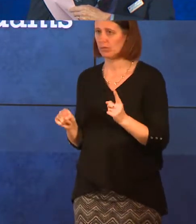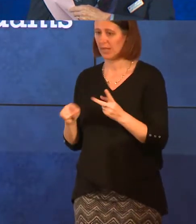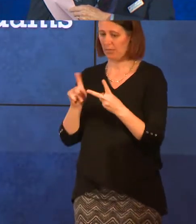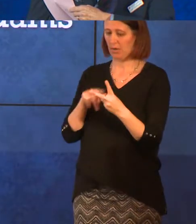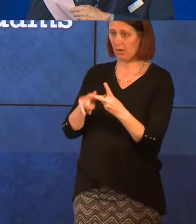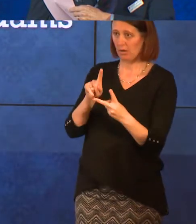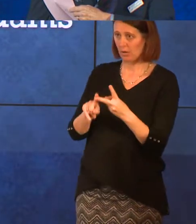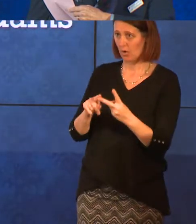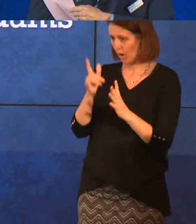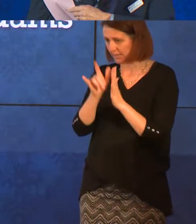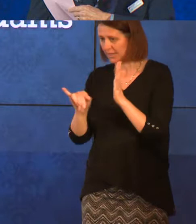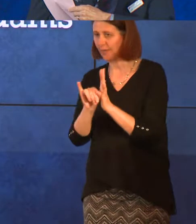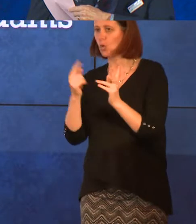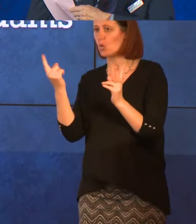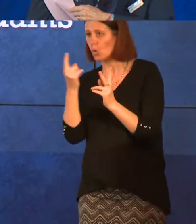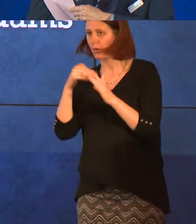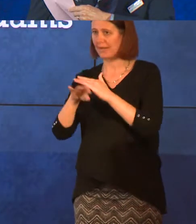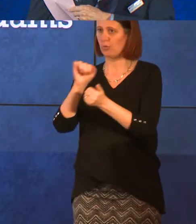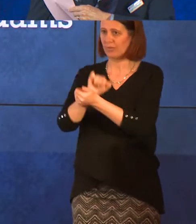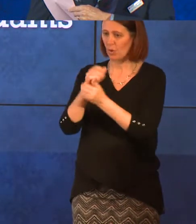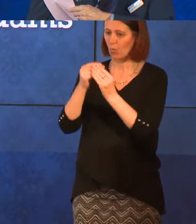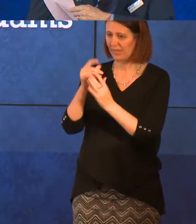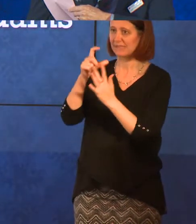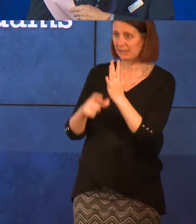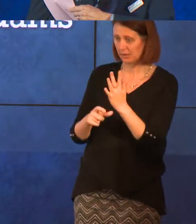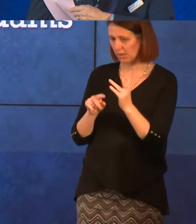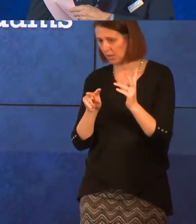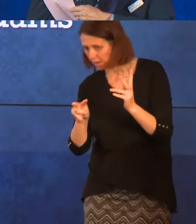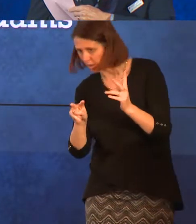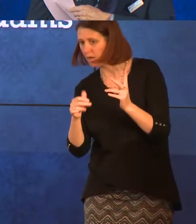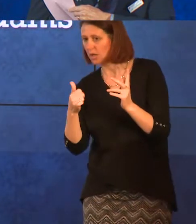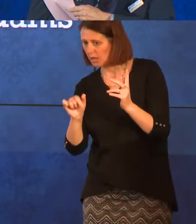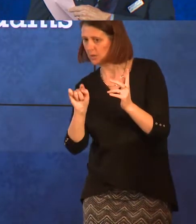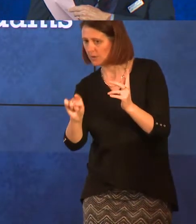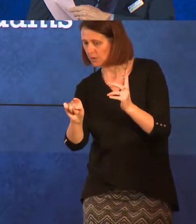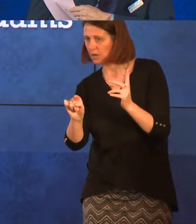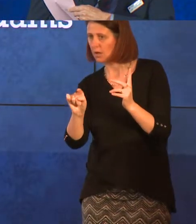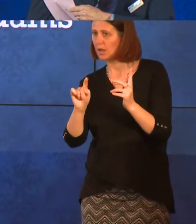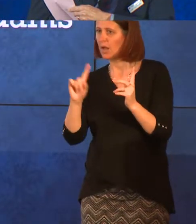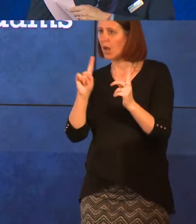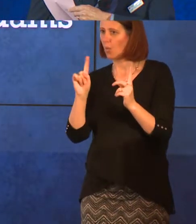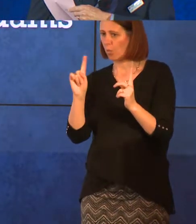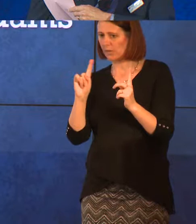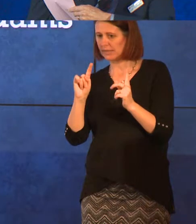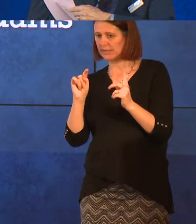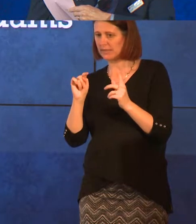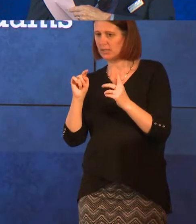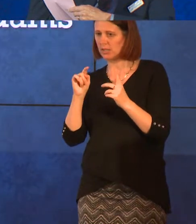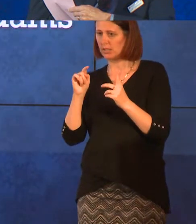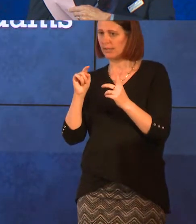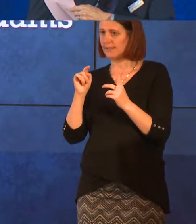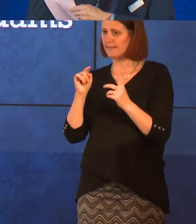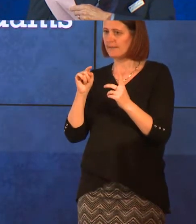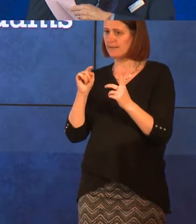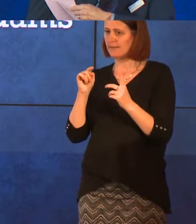identifying who is in prison with a disability and what it is that's, I guess, precluding them